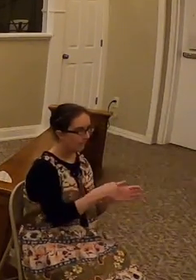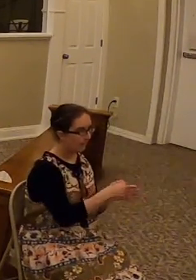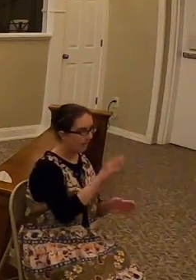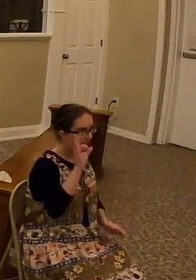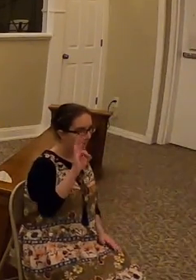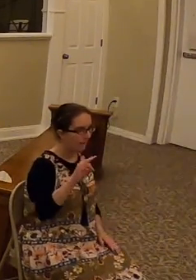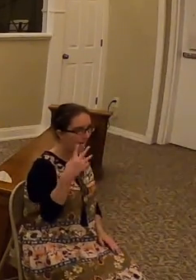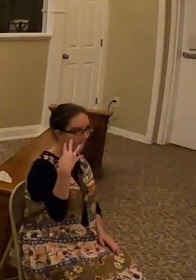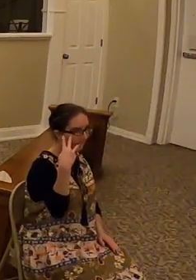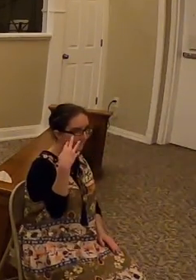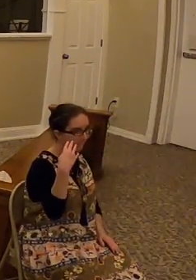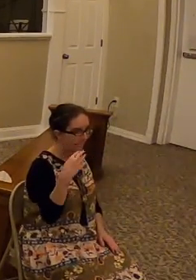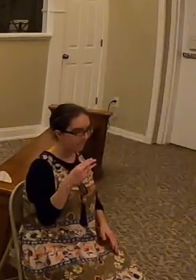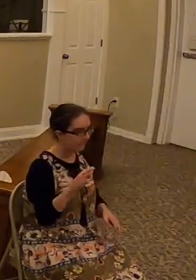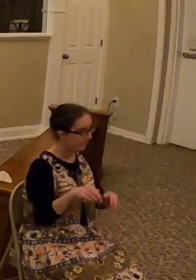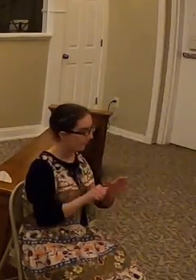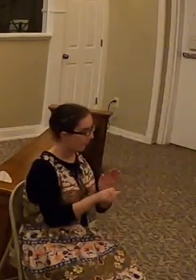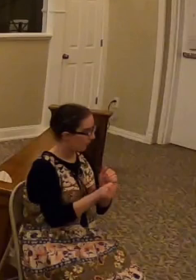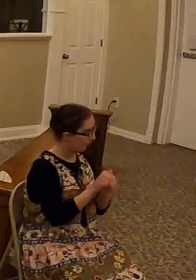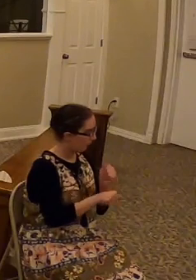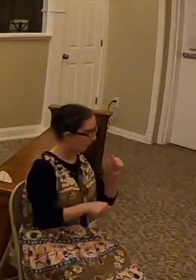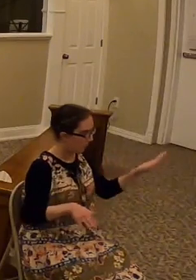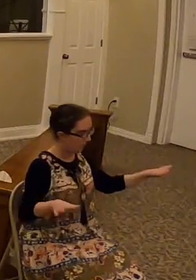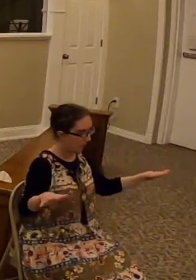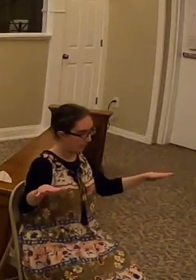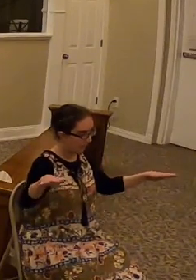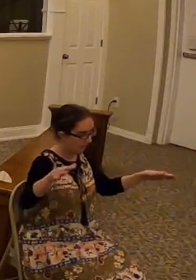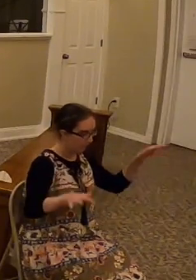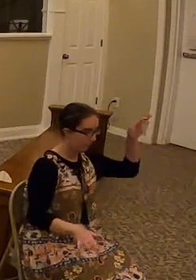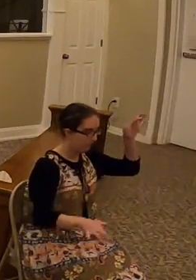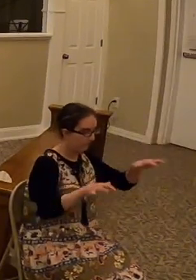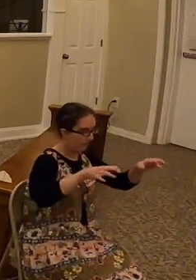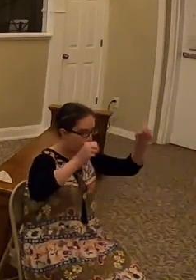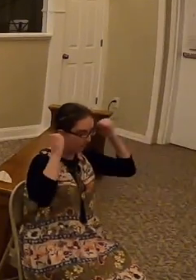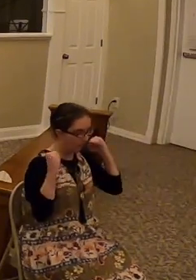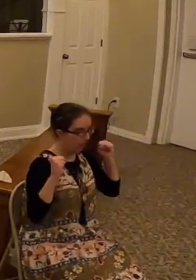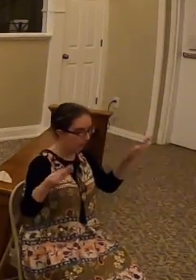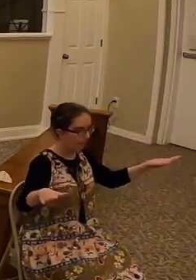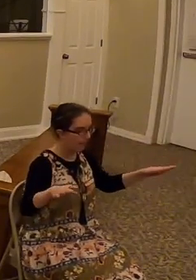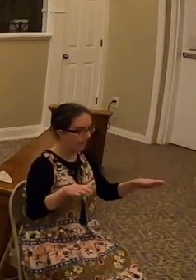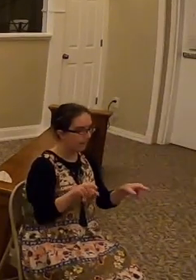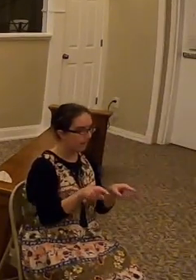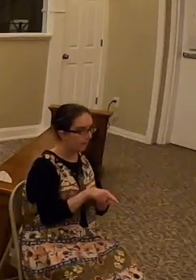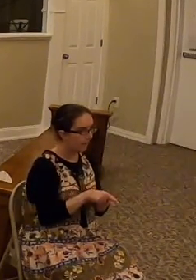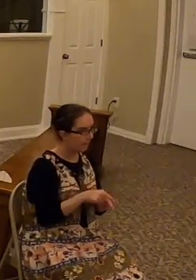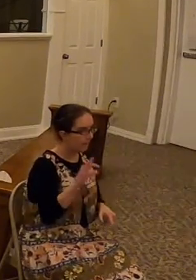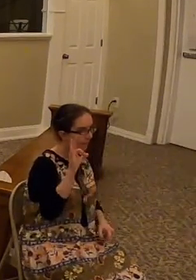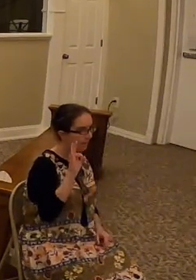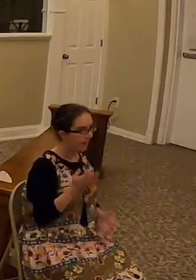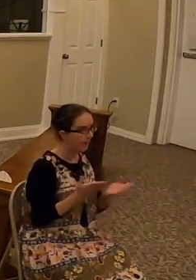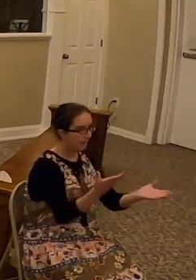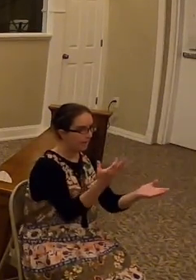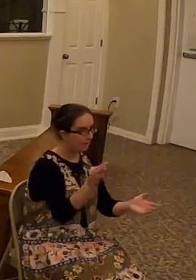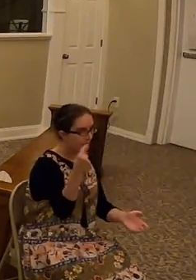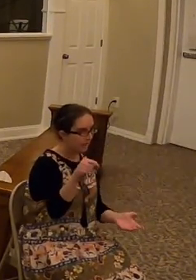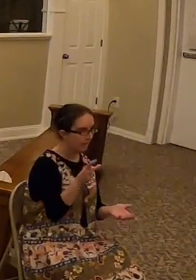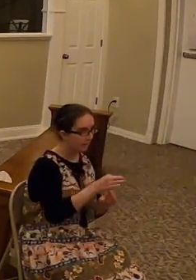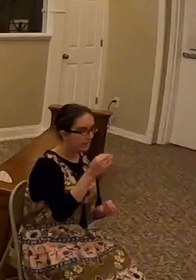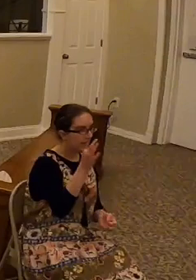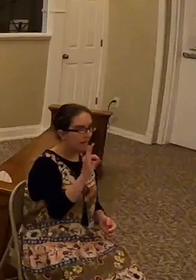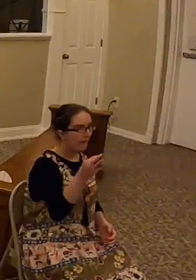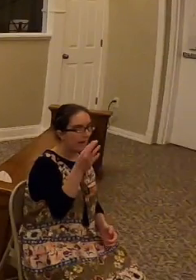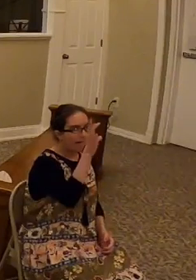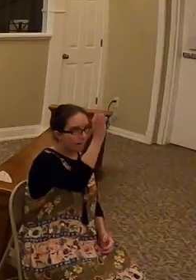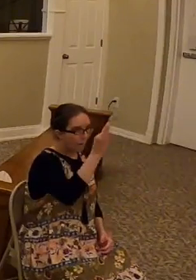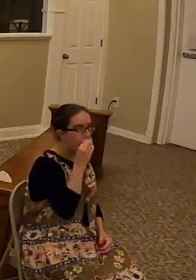These 9 feathers on each wing that provide a balanced, powerful flight can be likened to the 9 gifts of the Spirit and the 9 fruits of